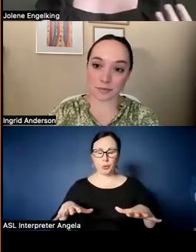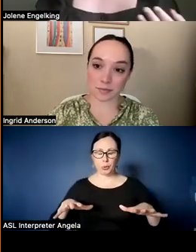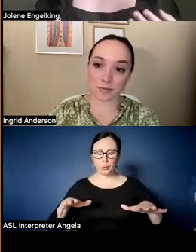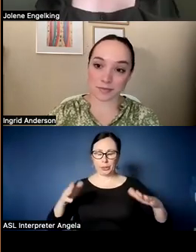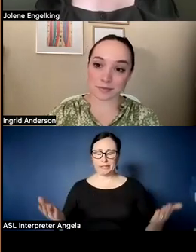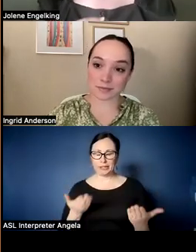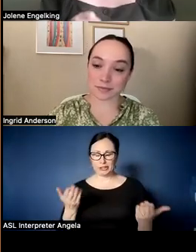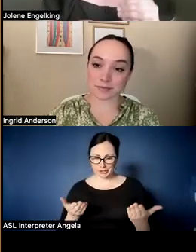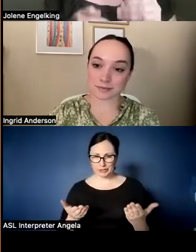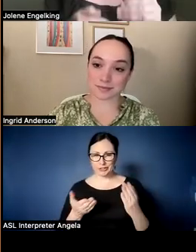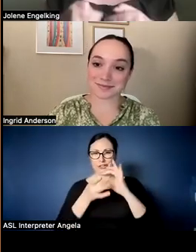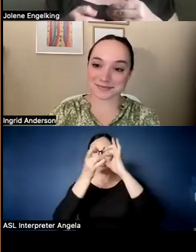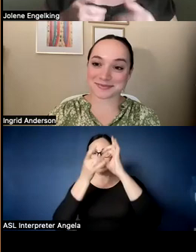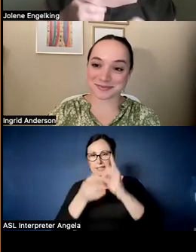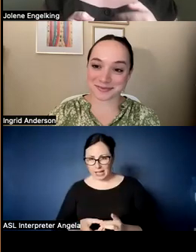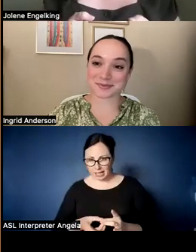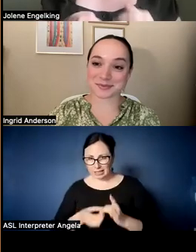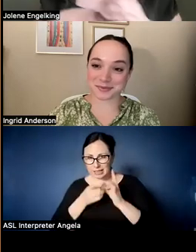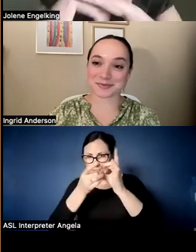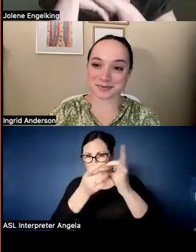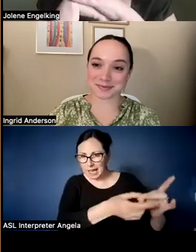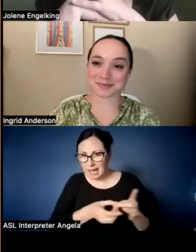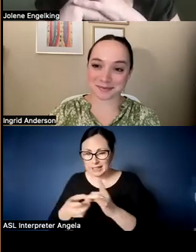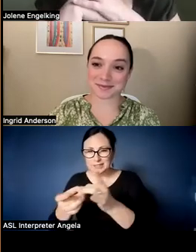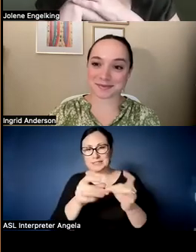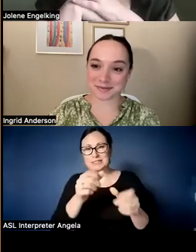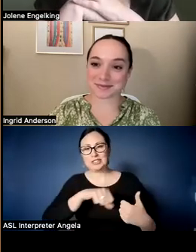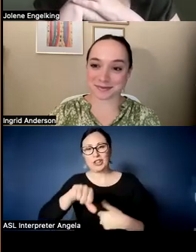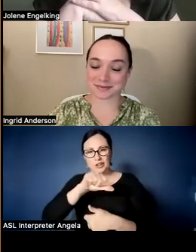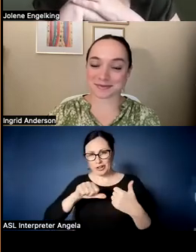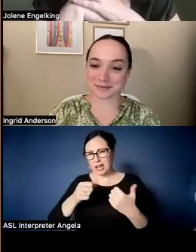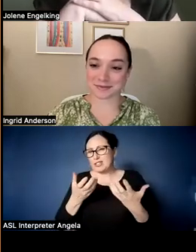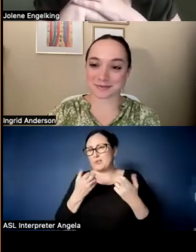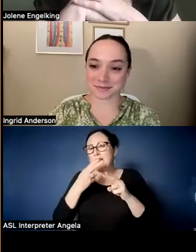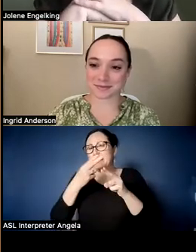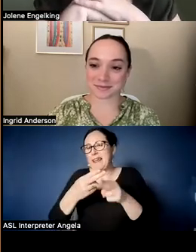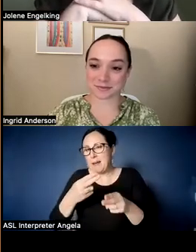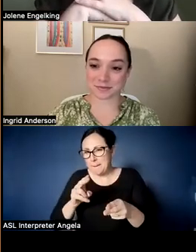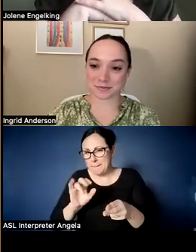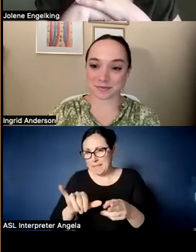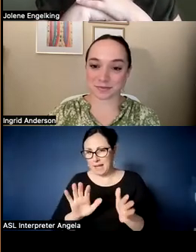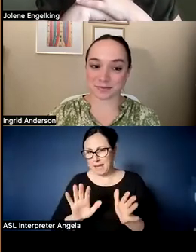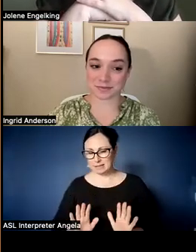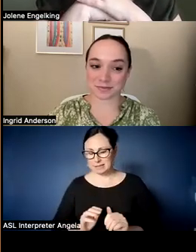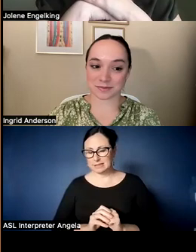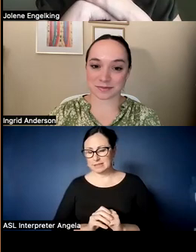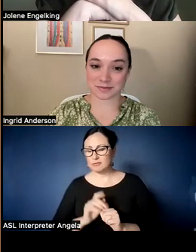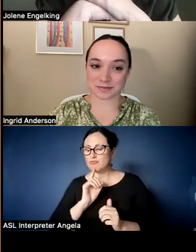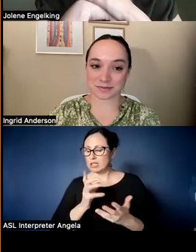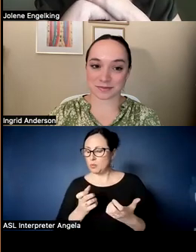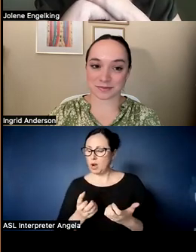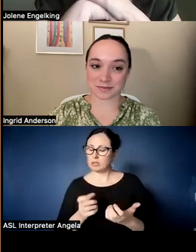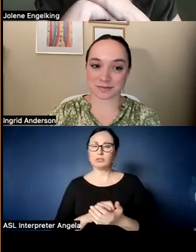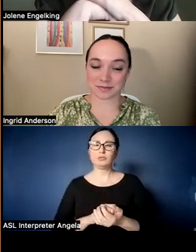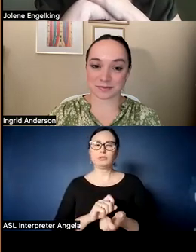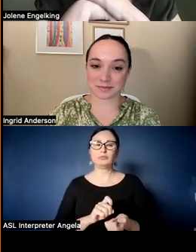doing training, sometimes I'm like, why am I texting as I'm presenting? And so I just want to name that we really want to work to shift that and to